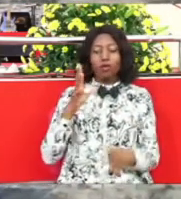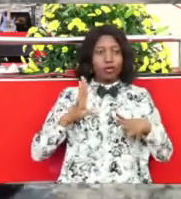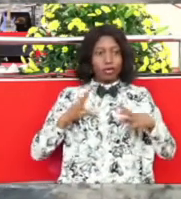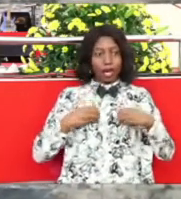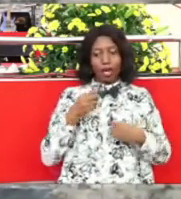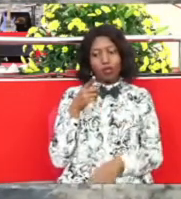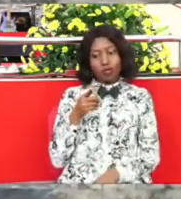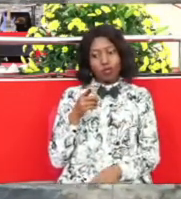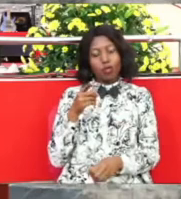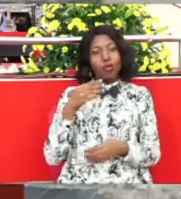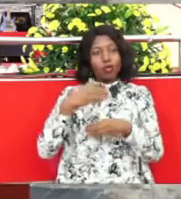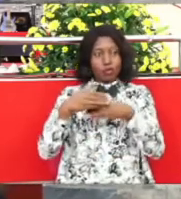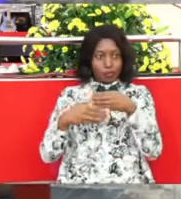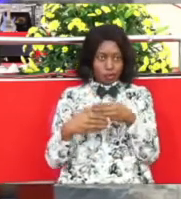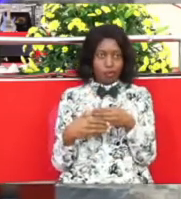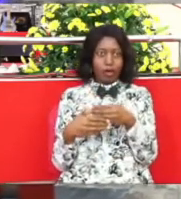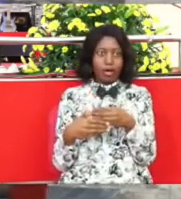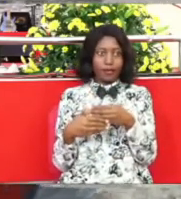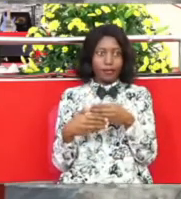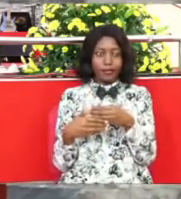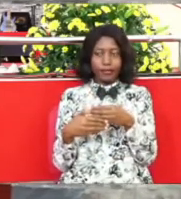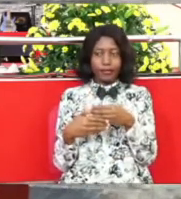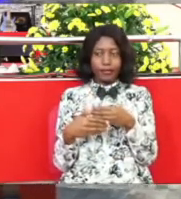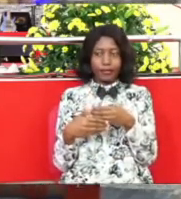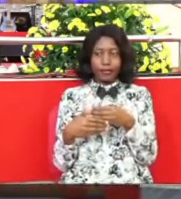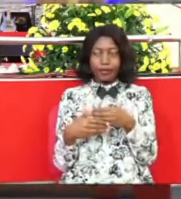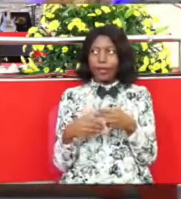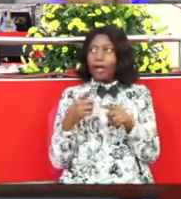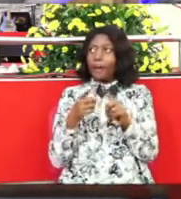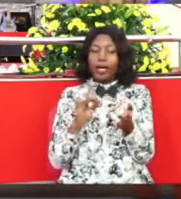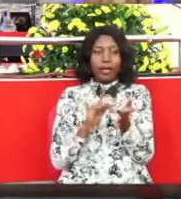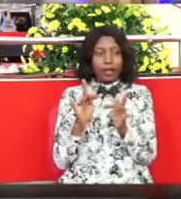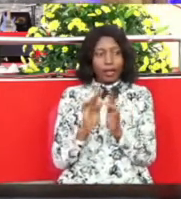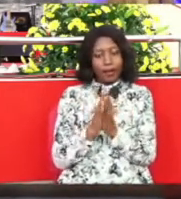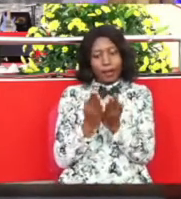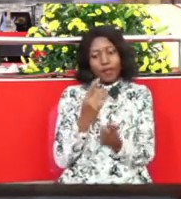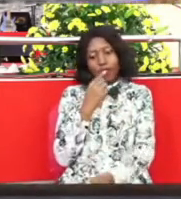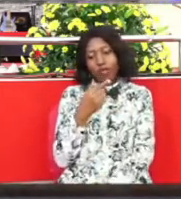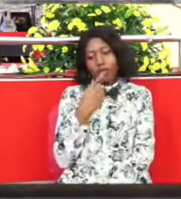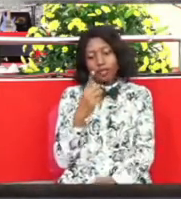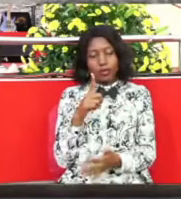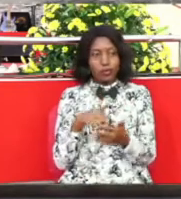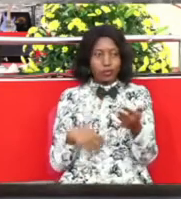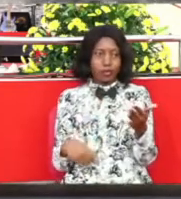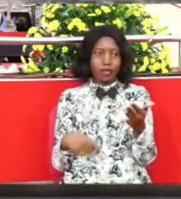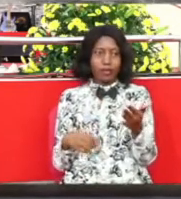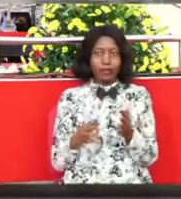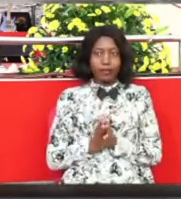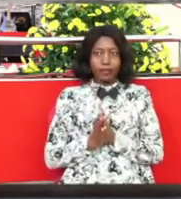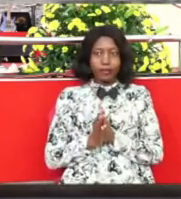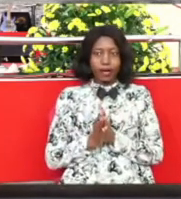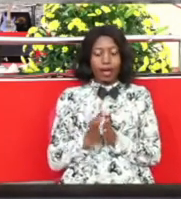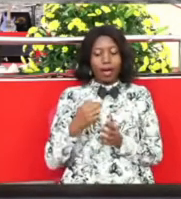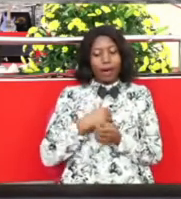wewe ufanye. But there is one thing that the Bible shares with us. Lakini kuna jambo Biblia inatuambia. I